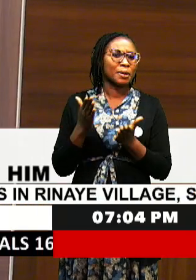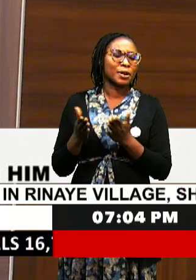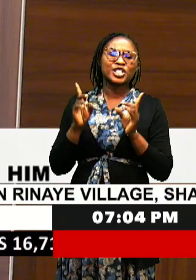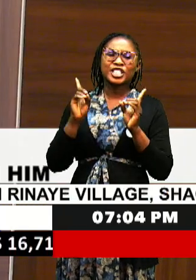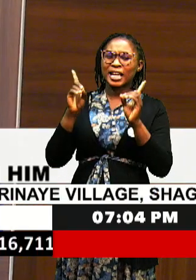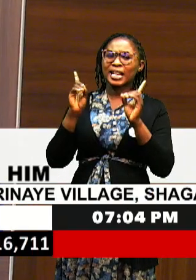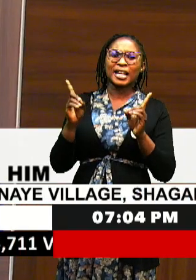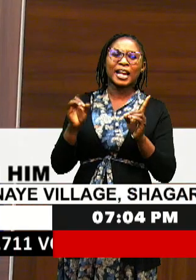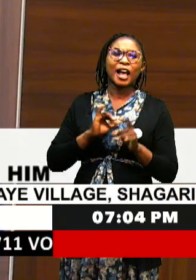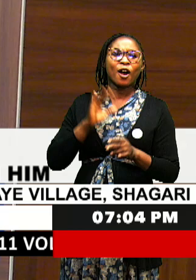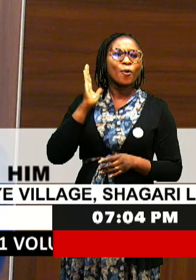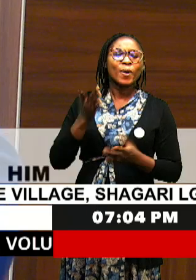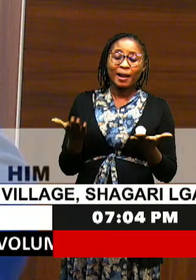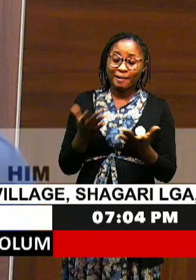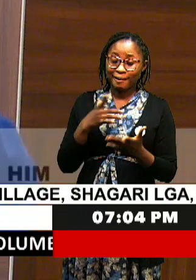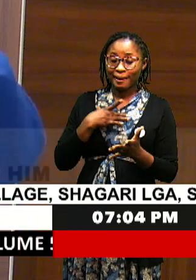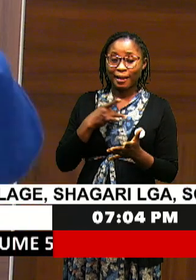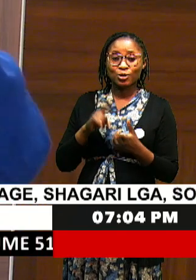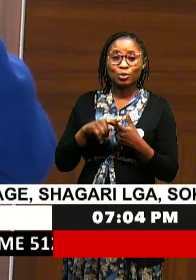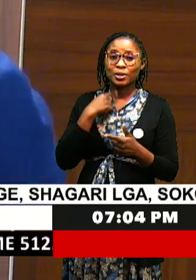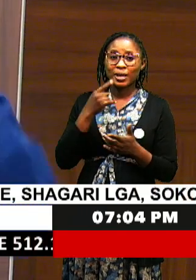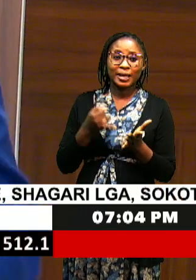dedicated over the next 20 years to